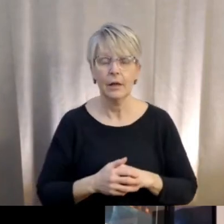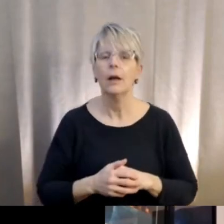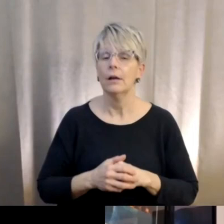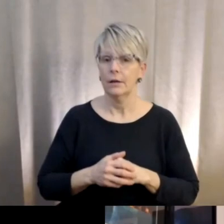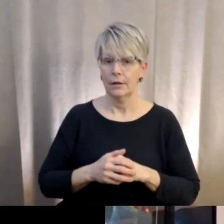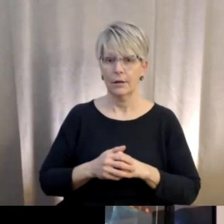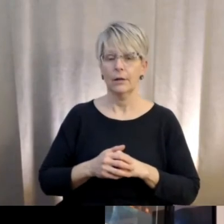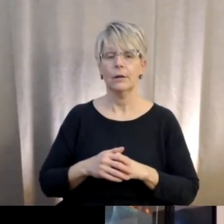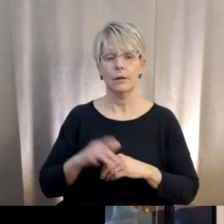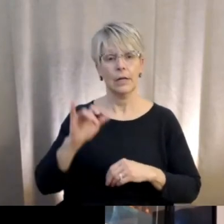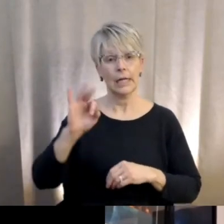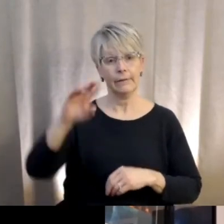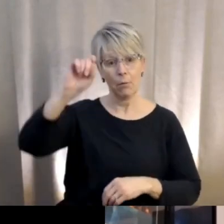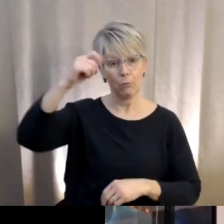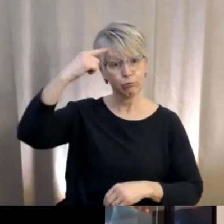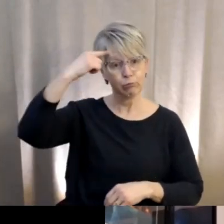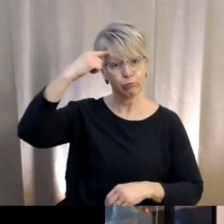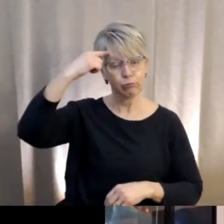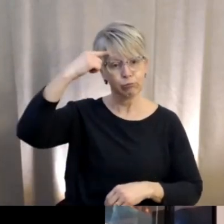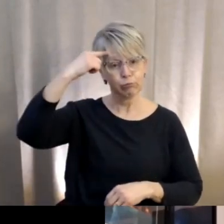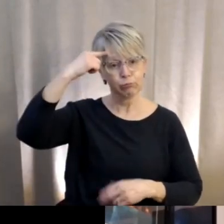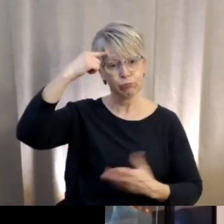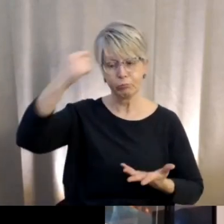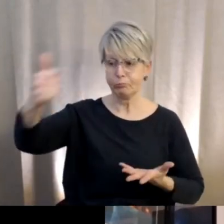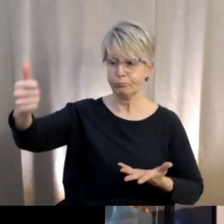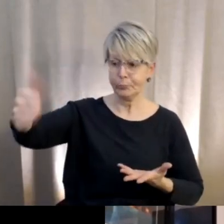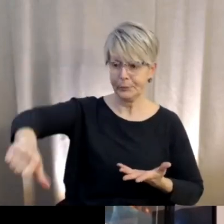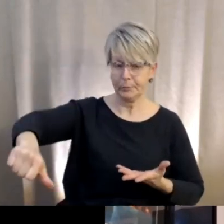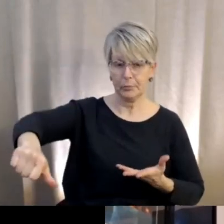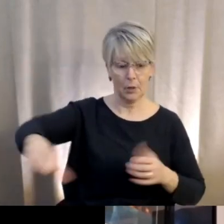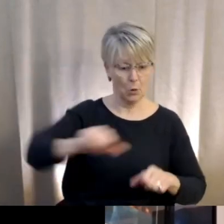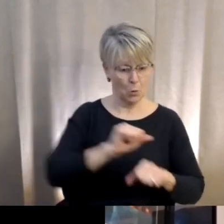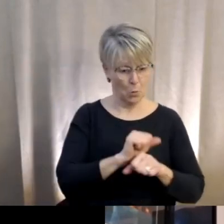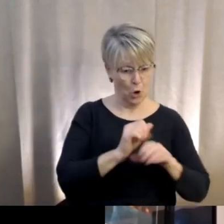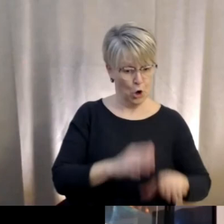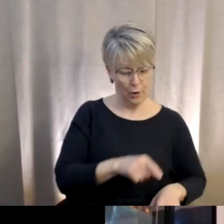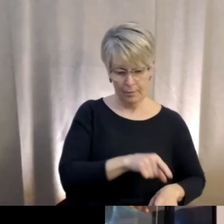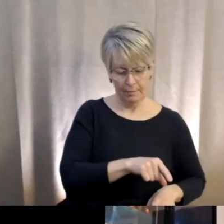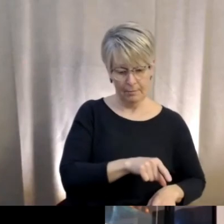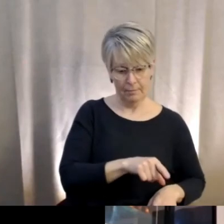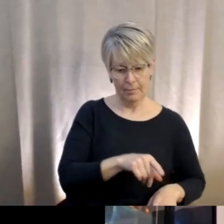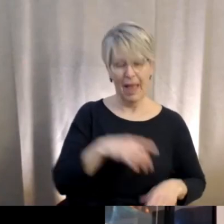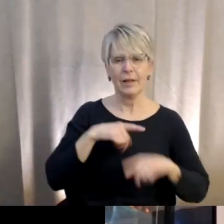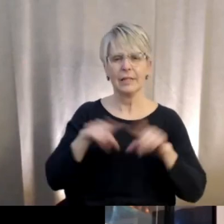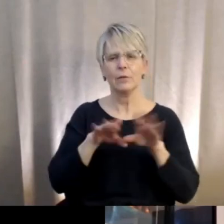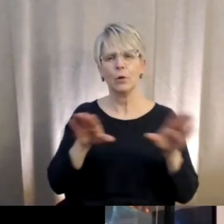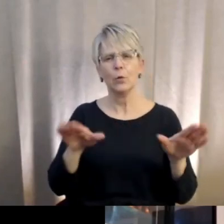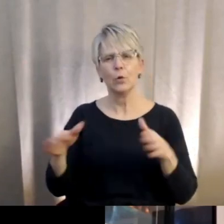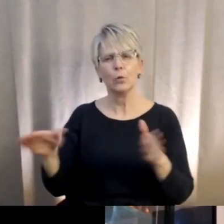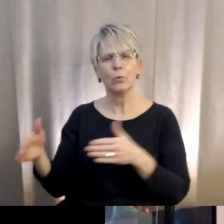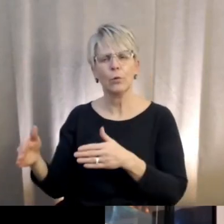an employer refuses a certain employee to come into a certain, like, there are different rooms, right? So if the